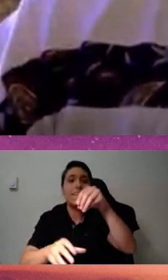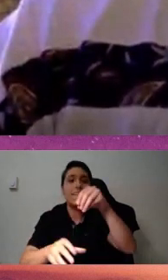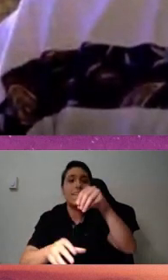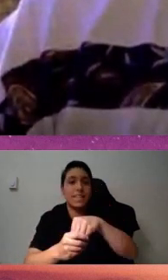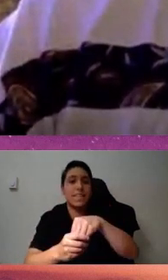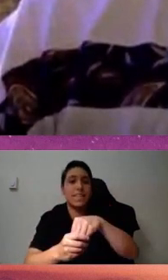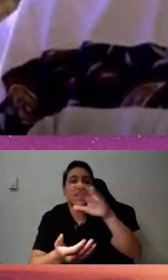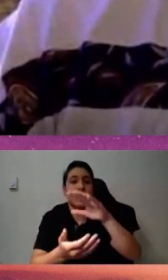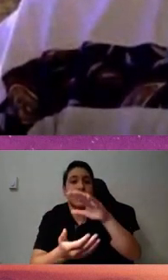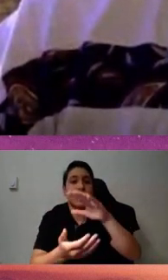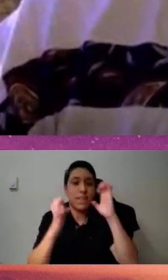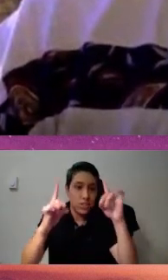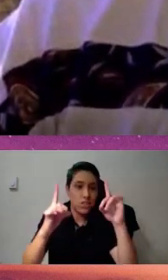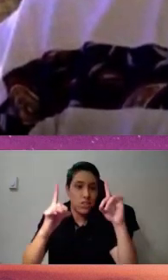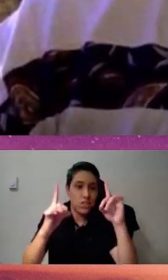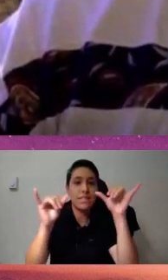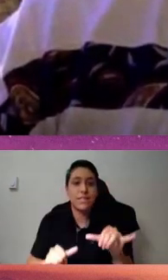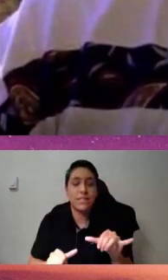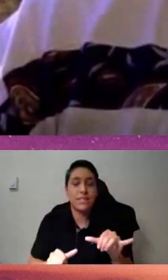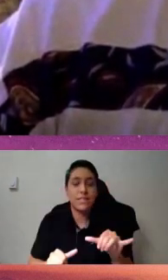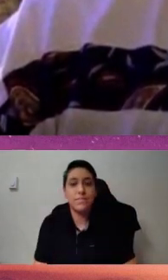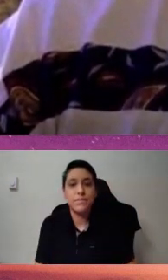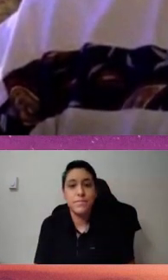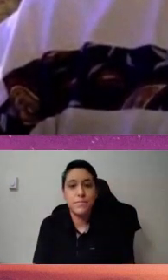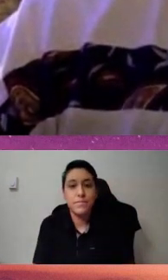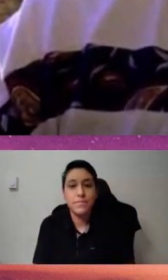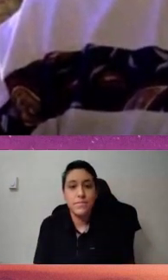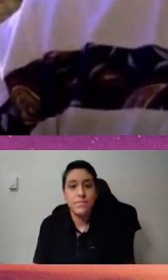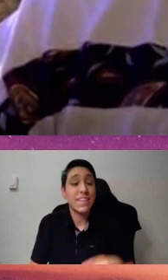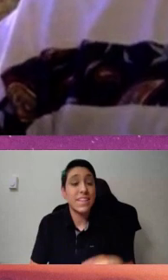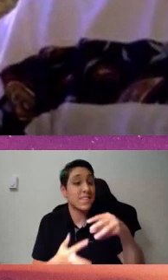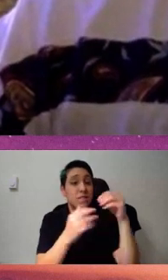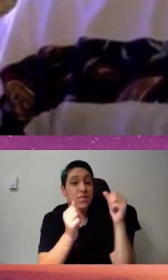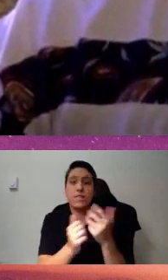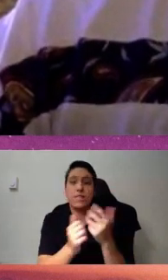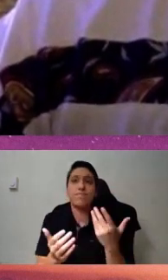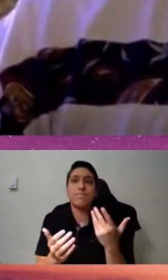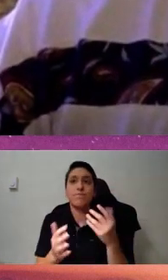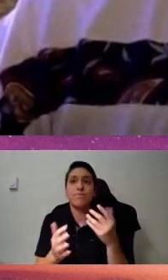it running, especially monetarily, financially, economically,